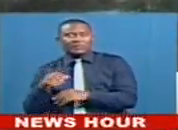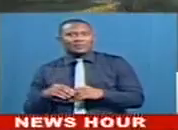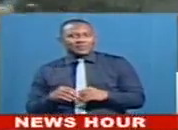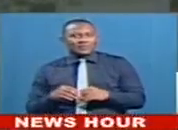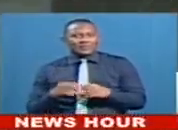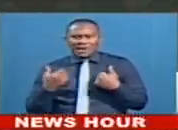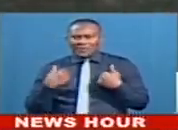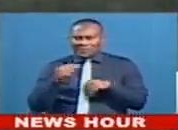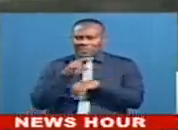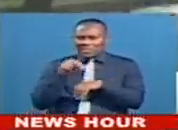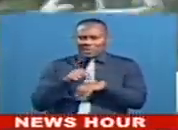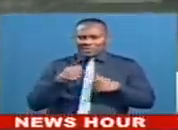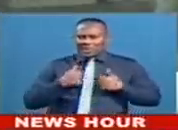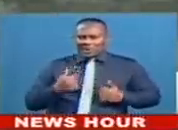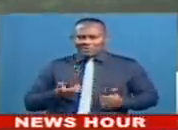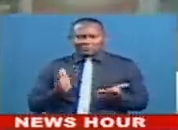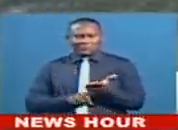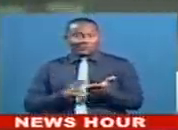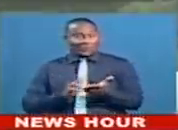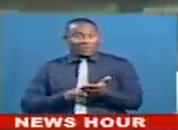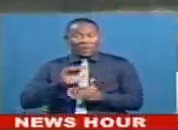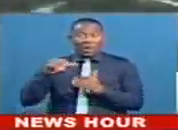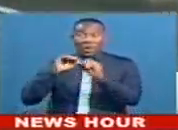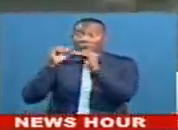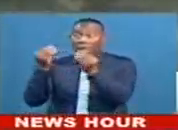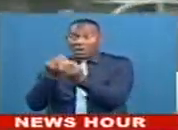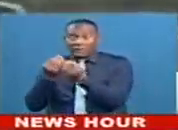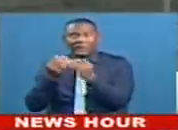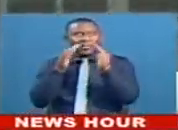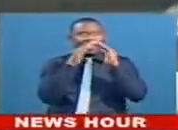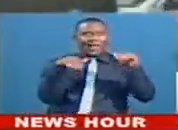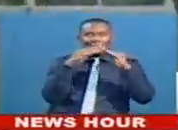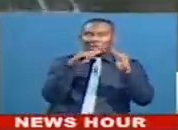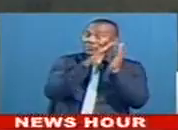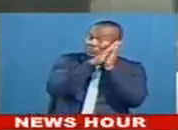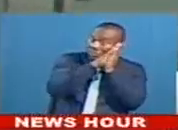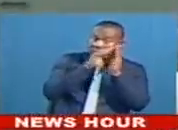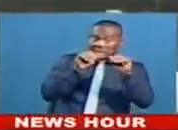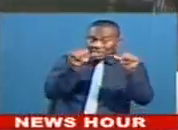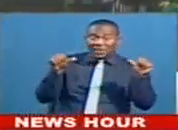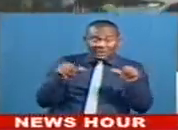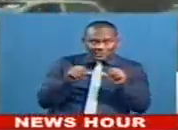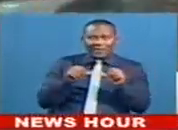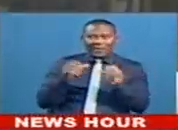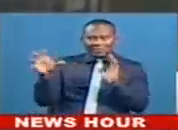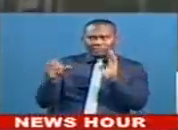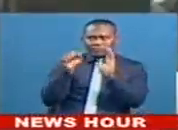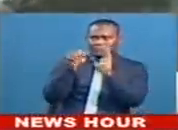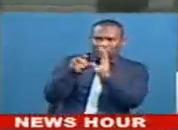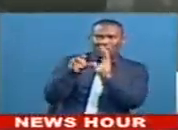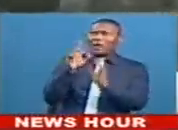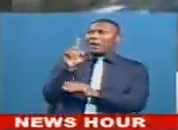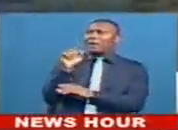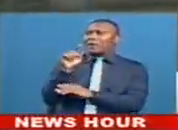national address registry to keep records of office and residential addresses of citizens. It also comes